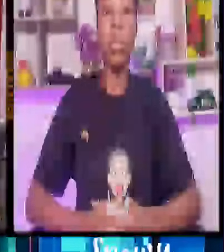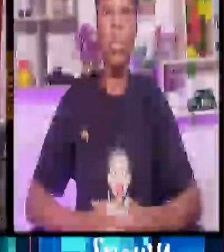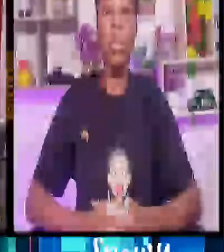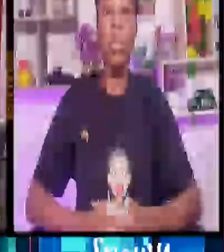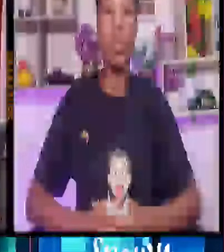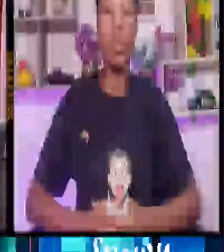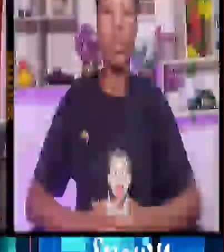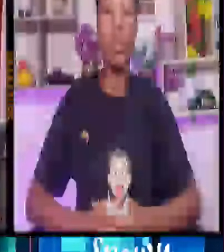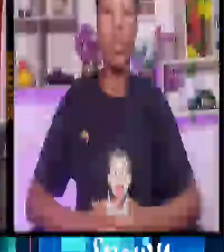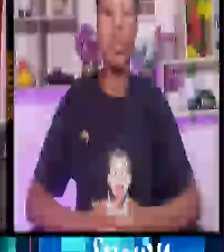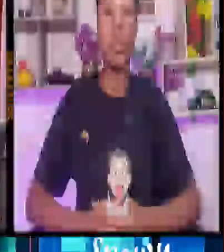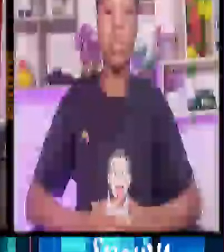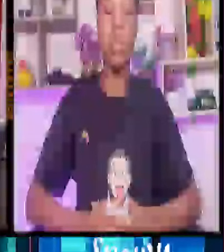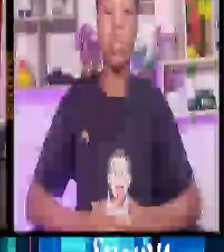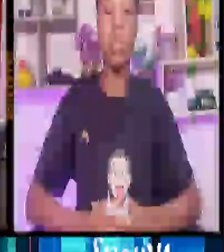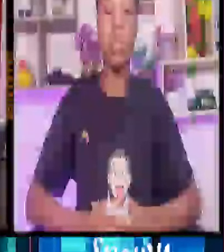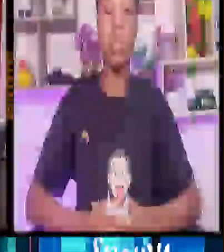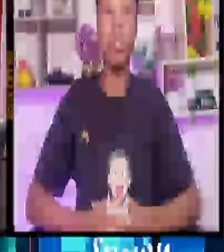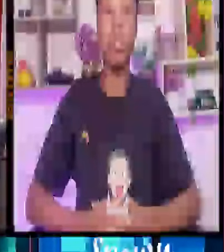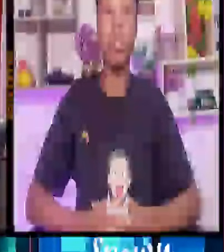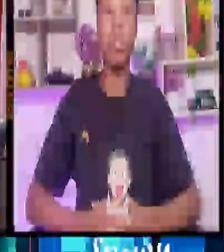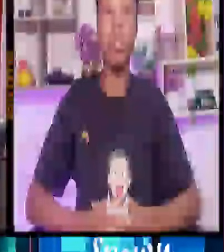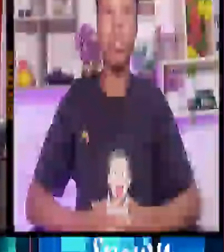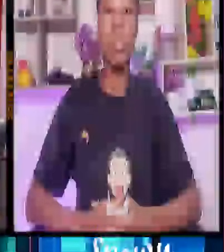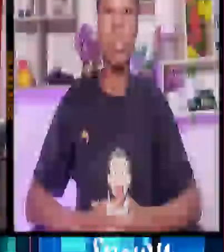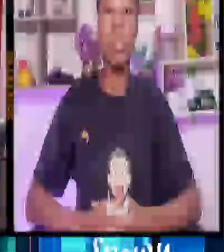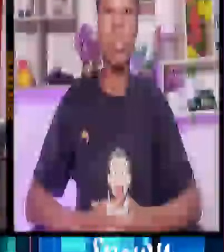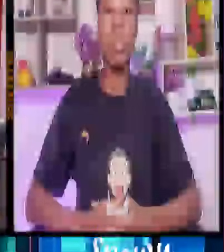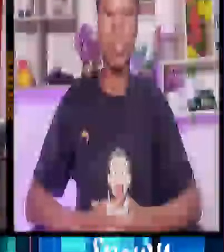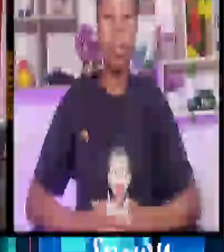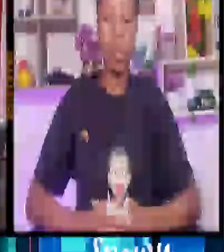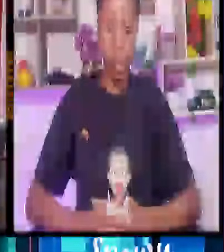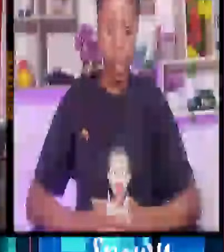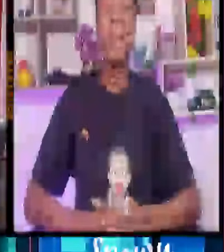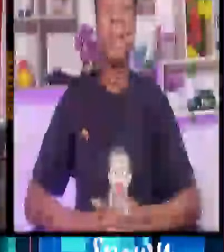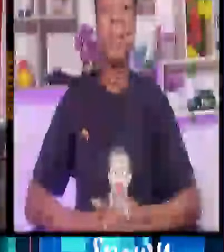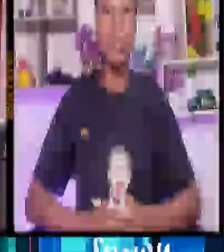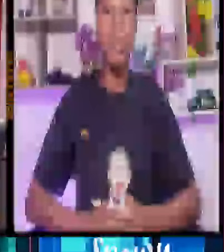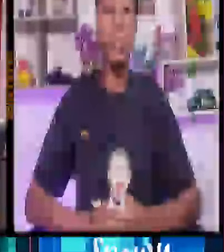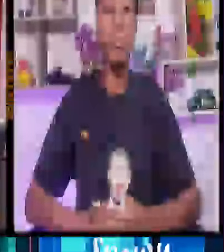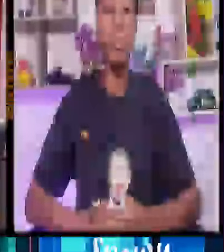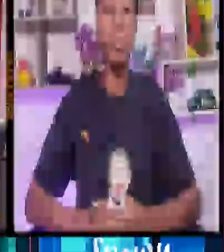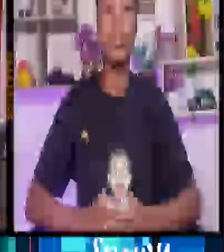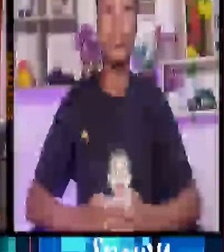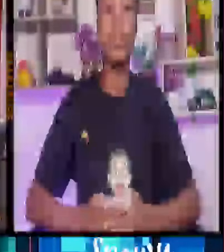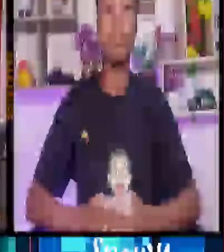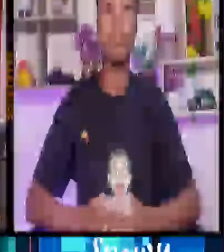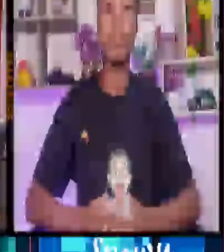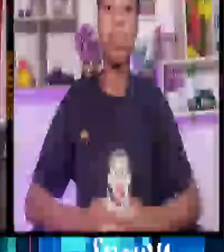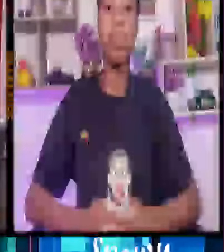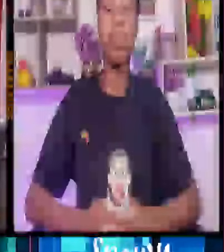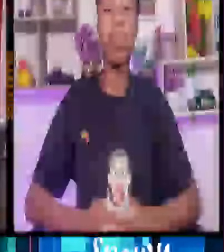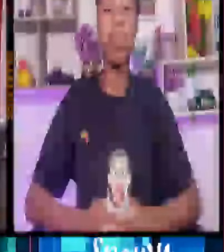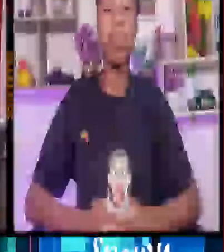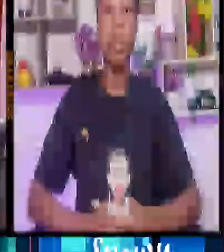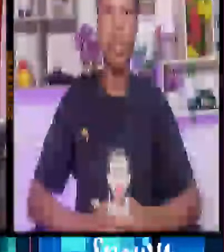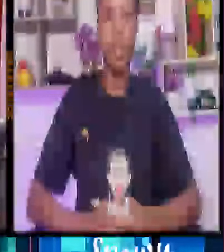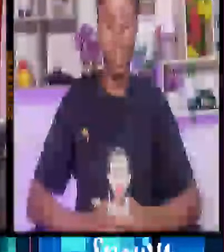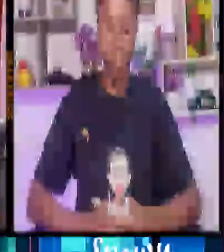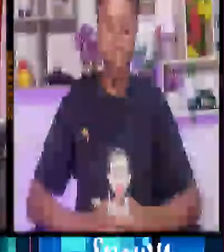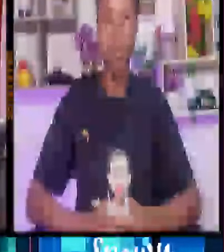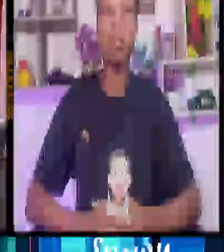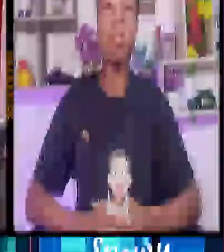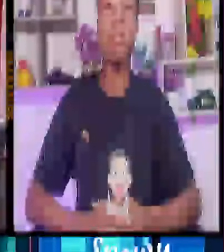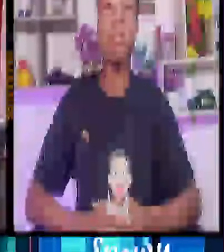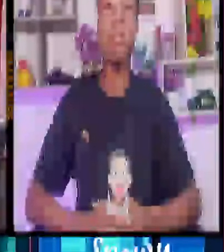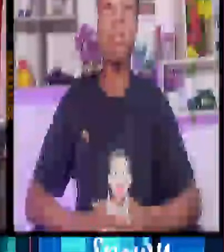about 1.7 million votes. Interestingly, out of 276 constituencies, about 199 constituencies,